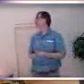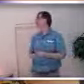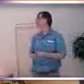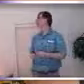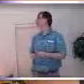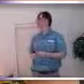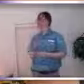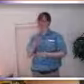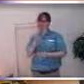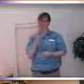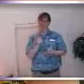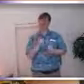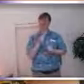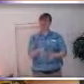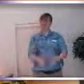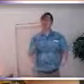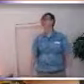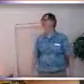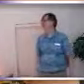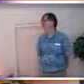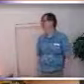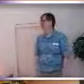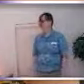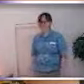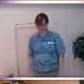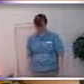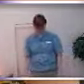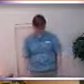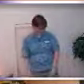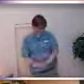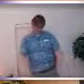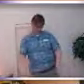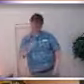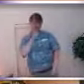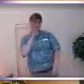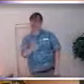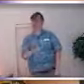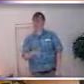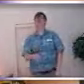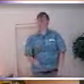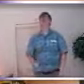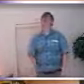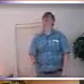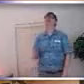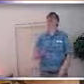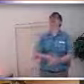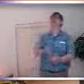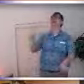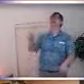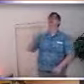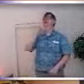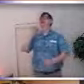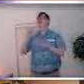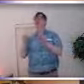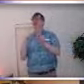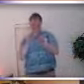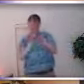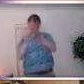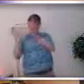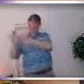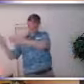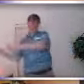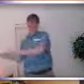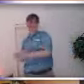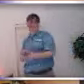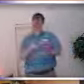a thing of goods, right? And it wasn't good. So now we have to decide which of